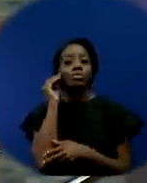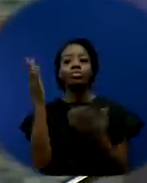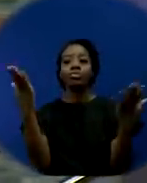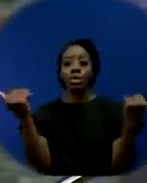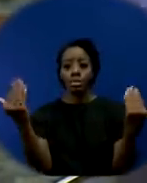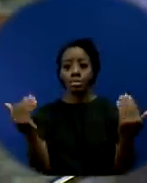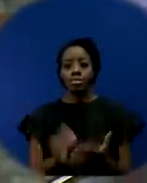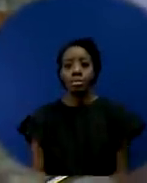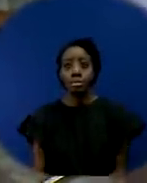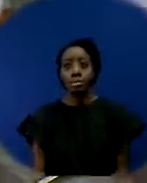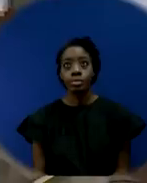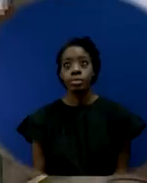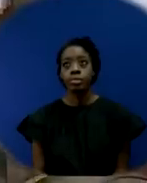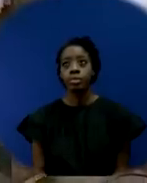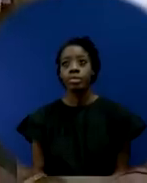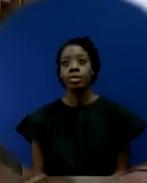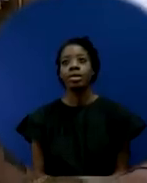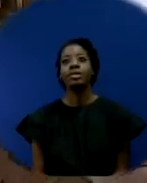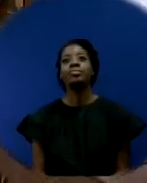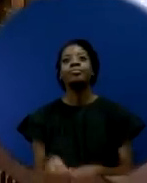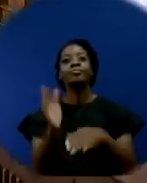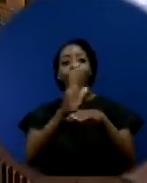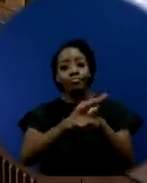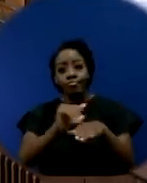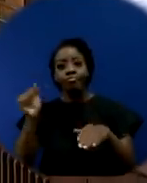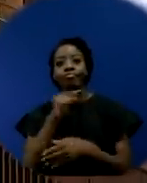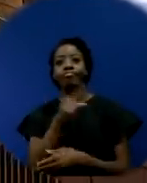on. I'm compelling you to come.